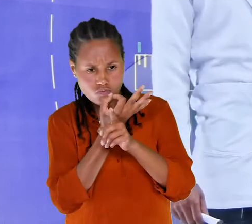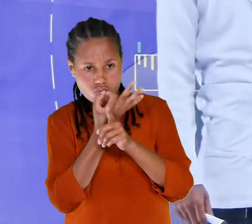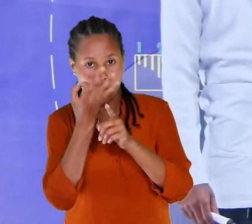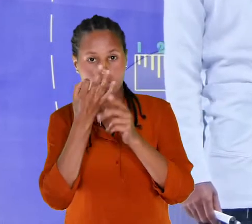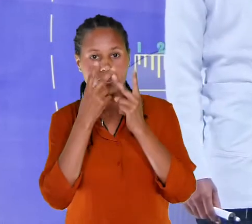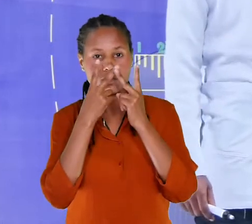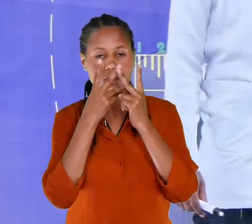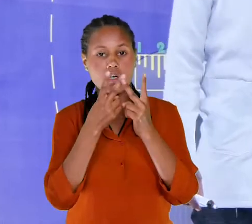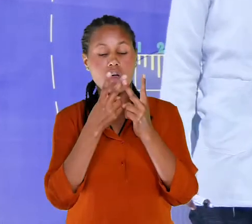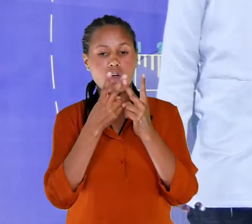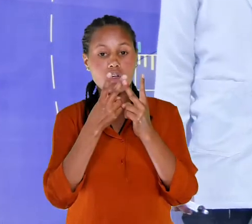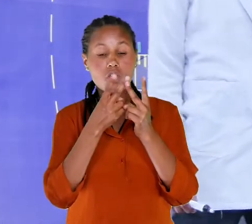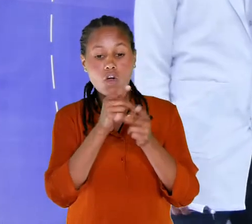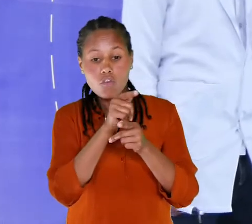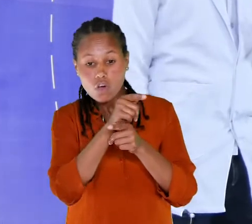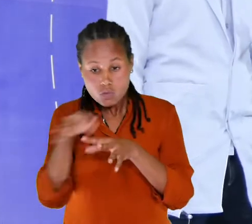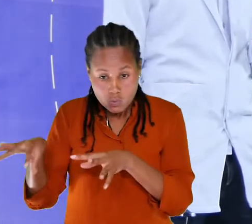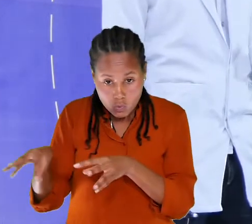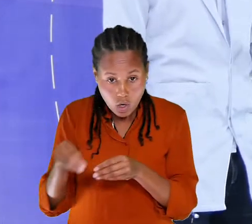If you answer like this,